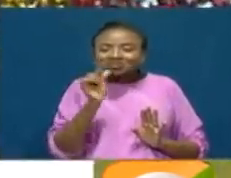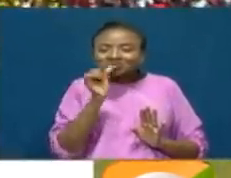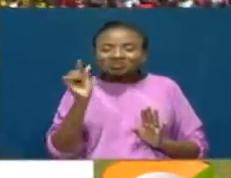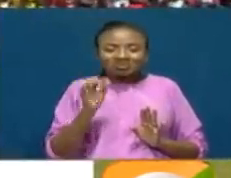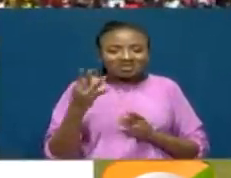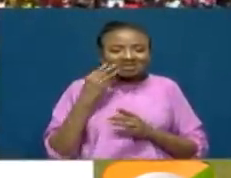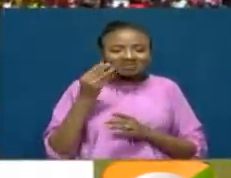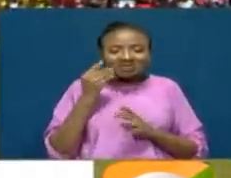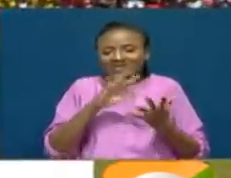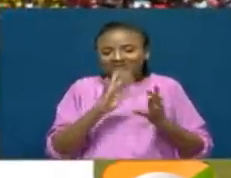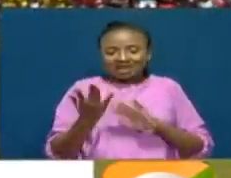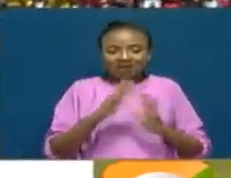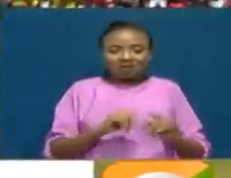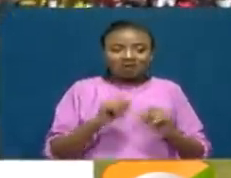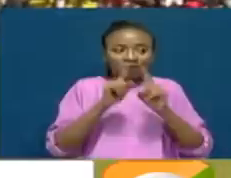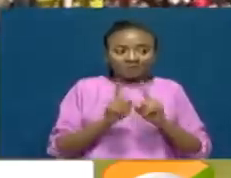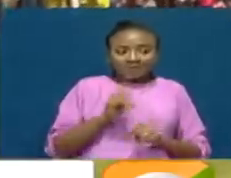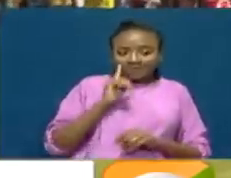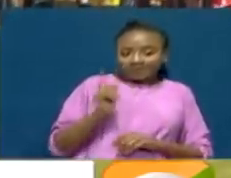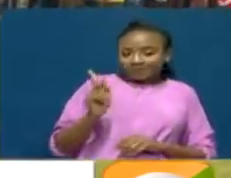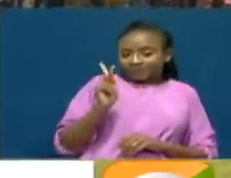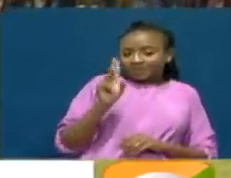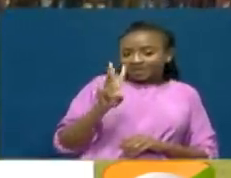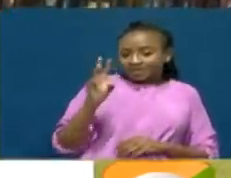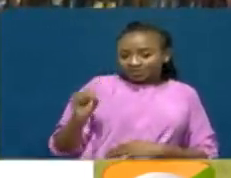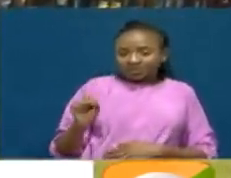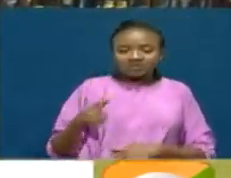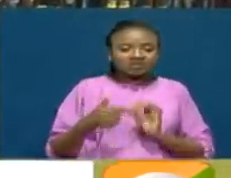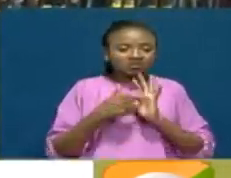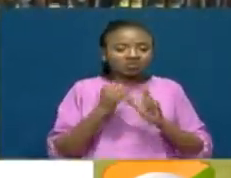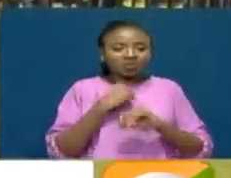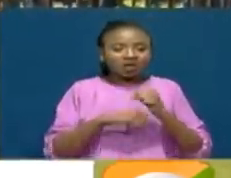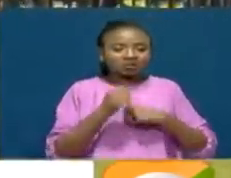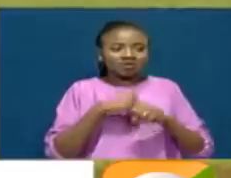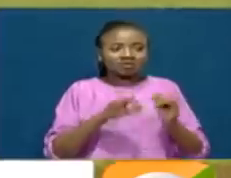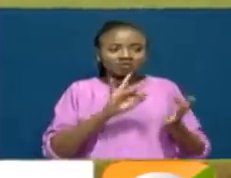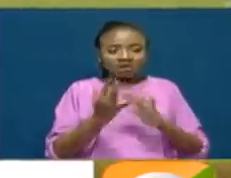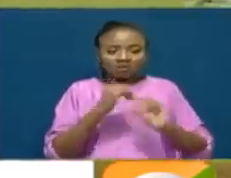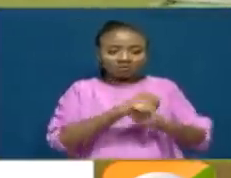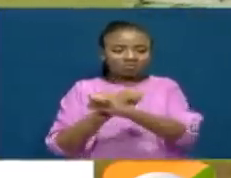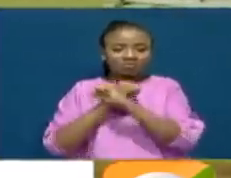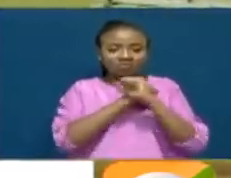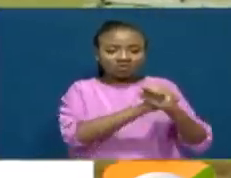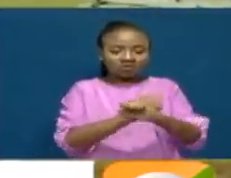The Kenya Wildlife Service team also displaying their skills when it comes to wildlife conservation.